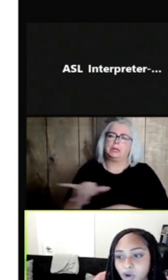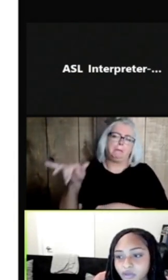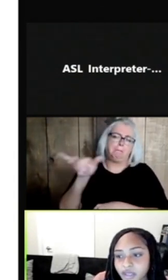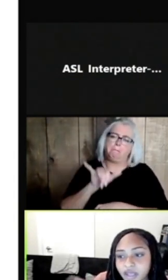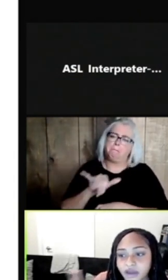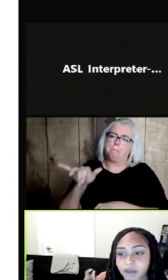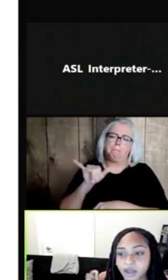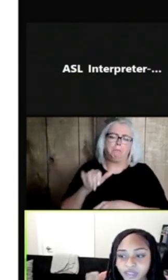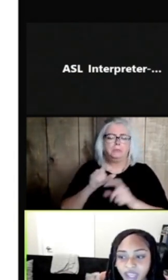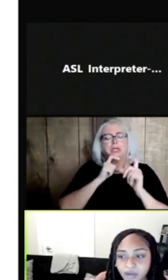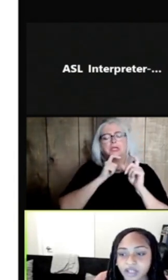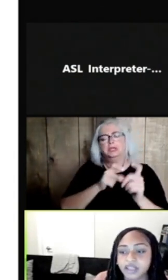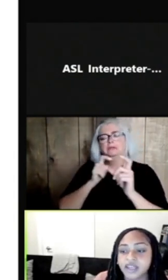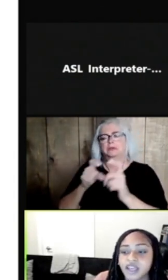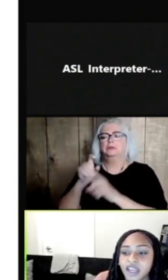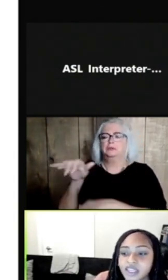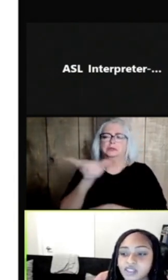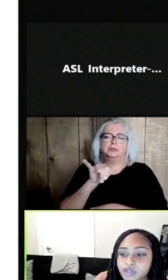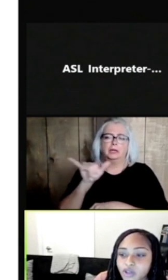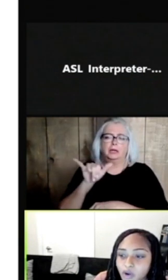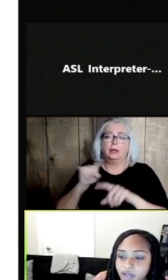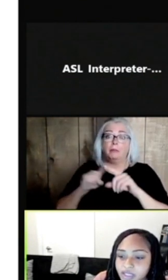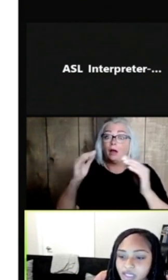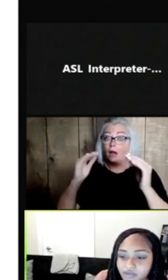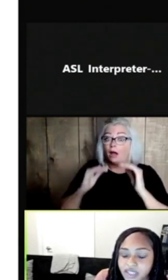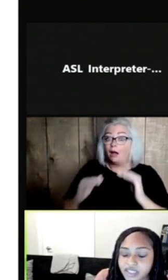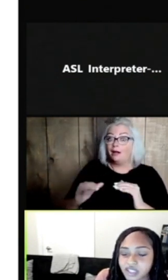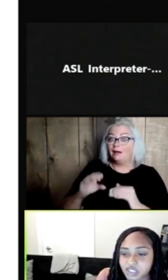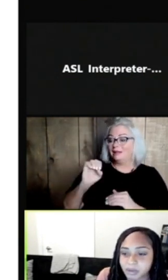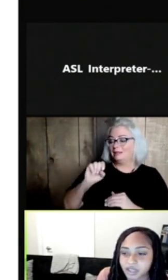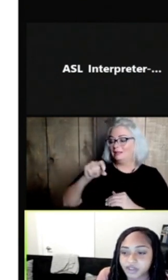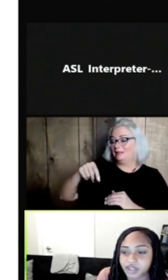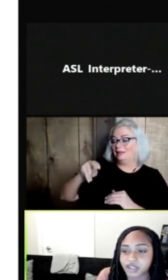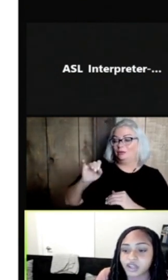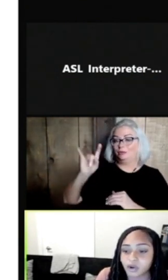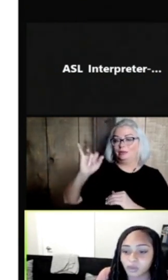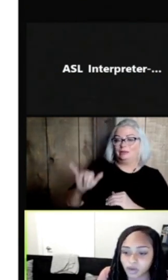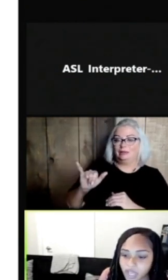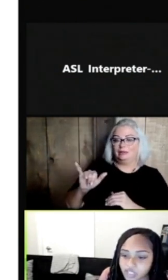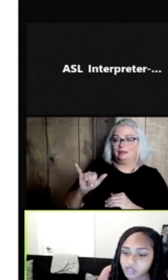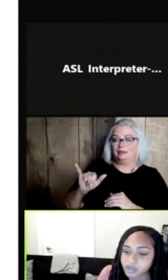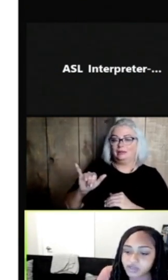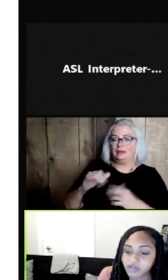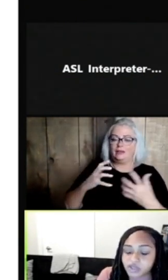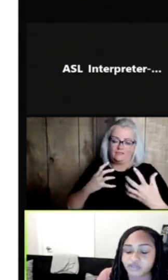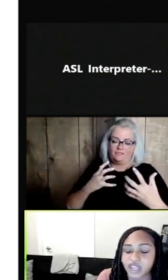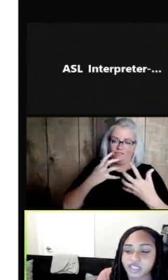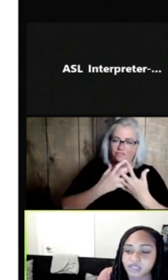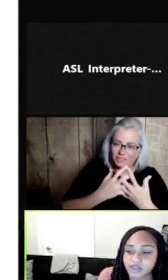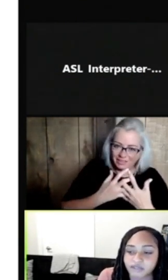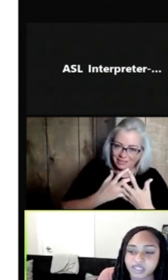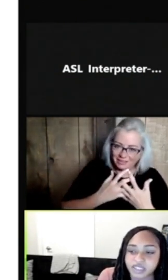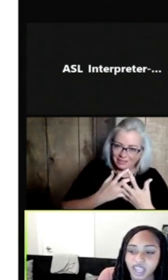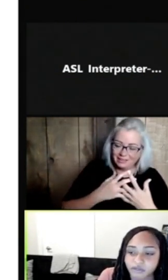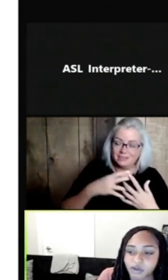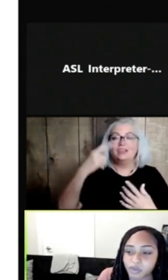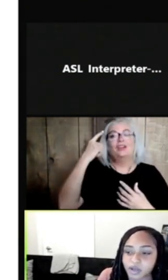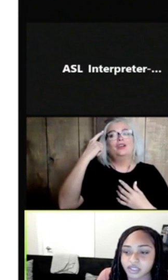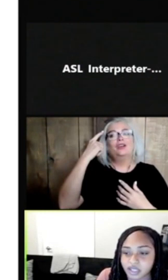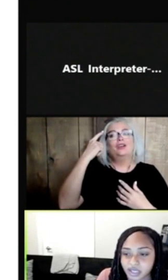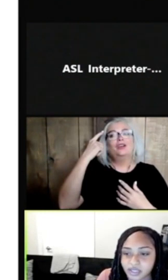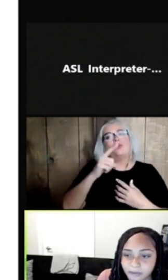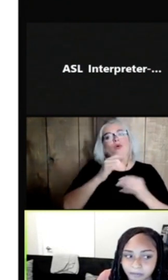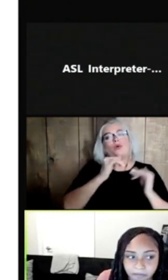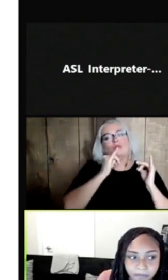respect of COVID. But health equity is those COVID-19 vaccinations being fitted, or actually receiving those vaccines being fitted to